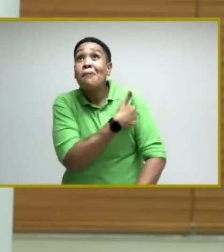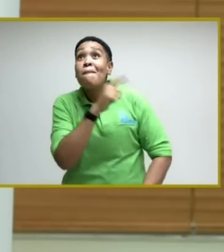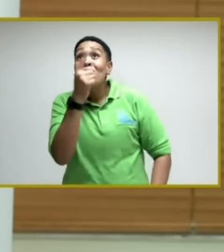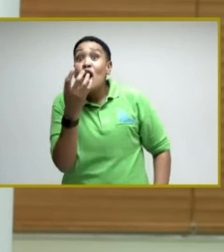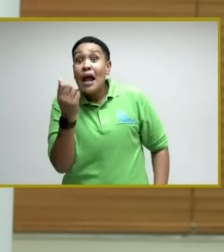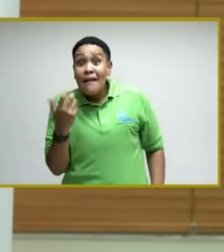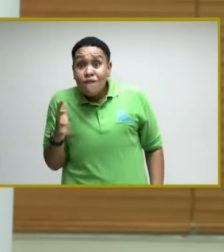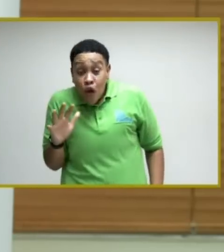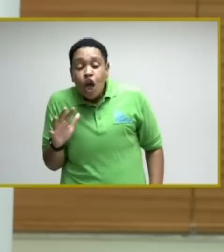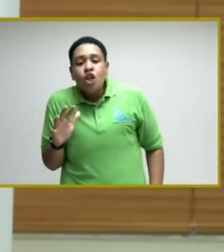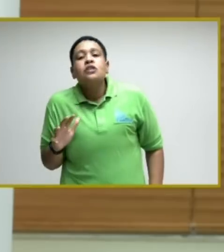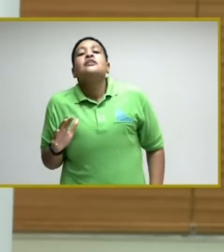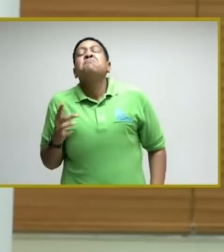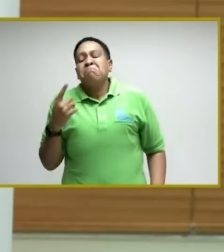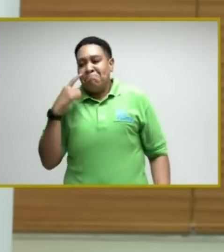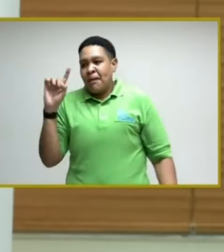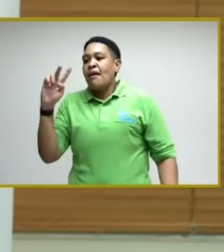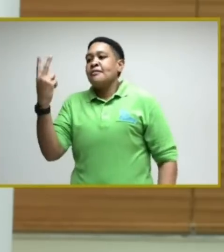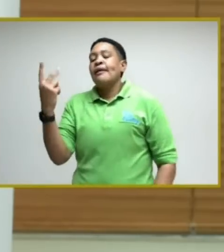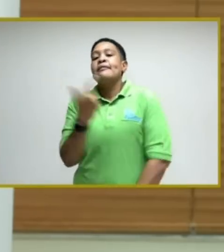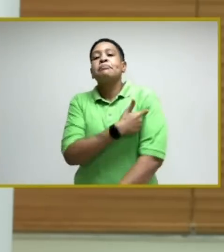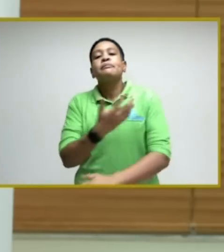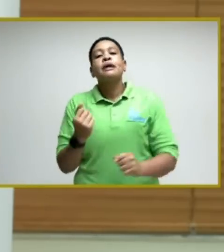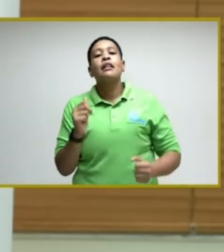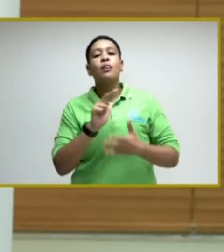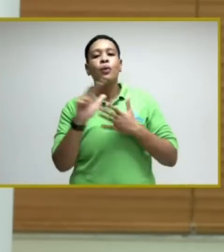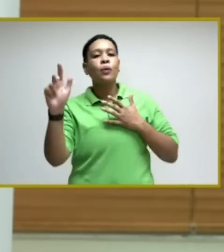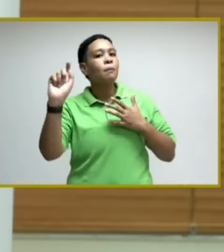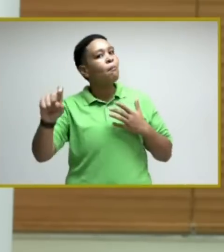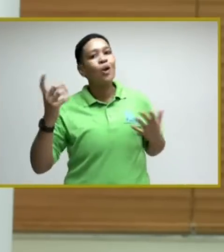that is stipulated. And so we will